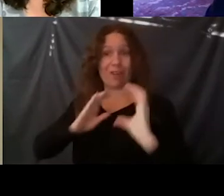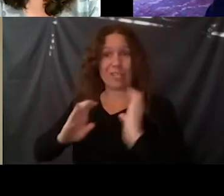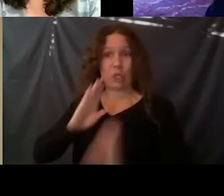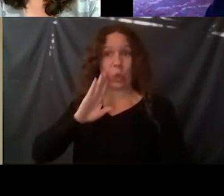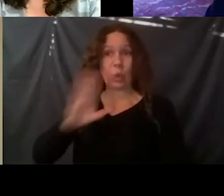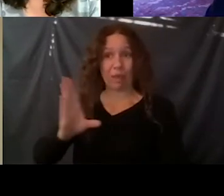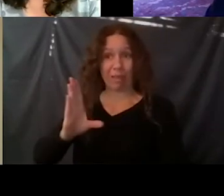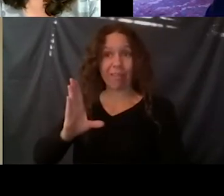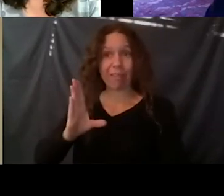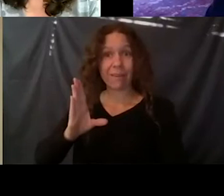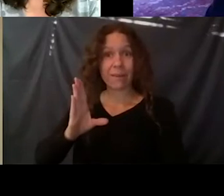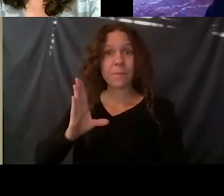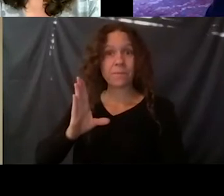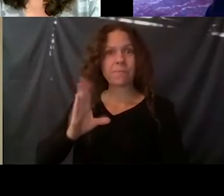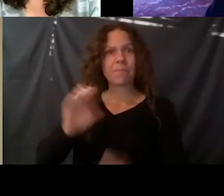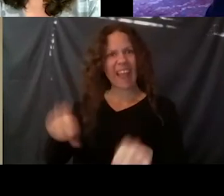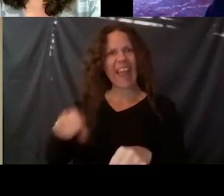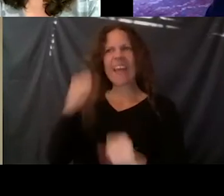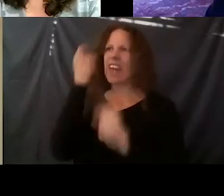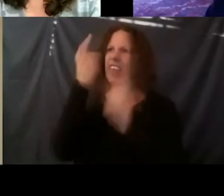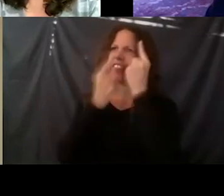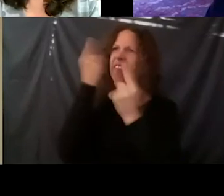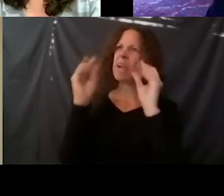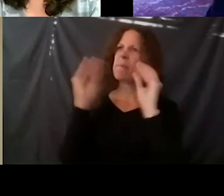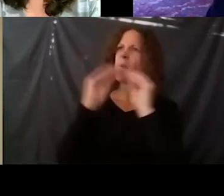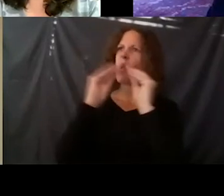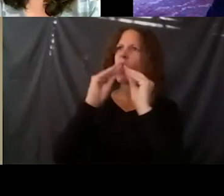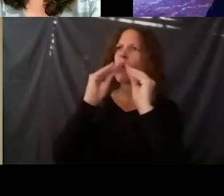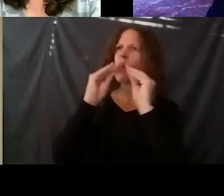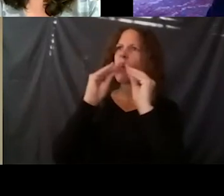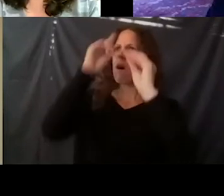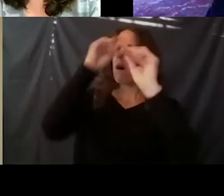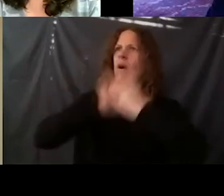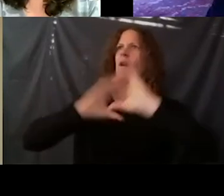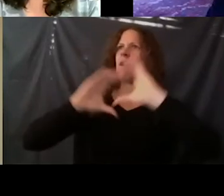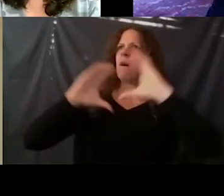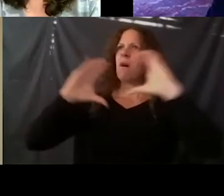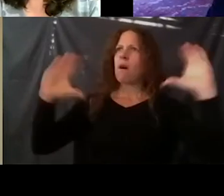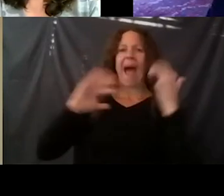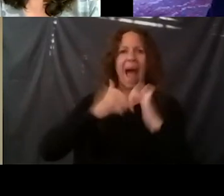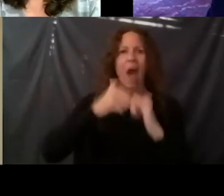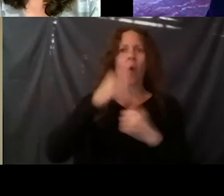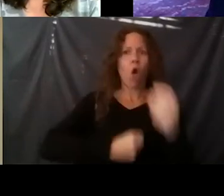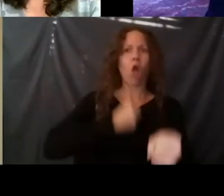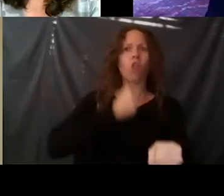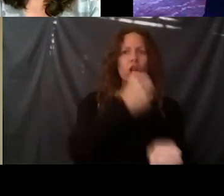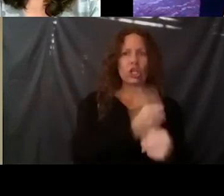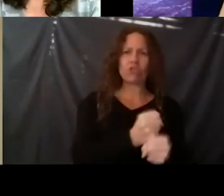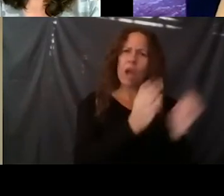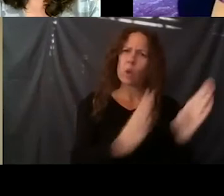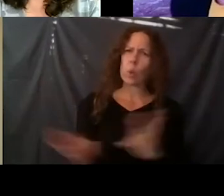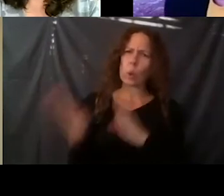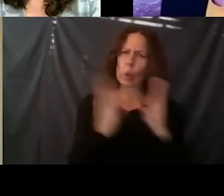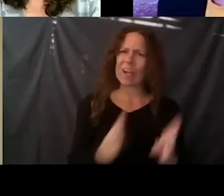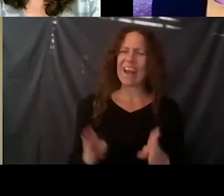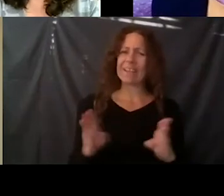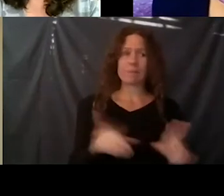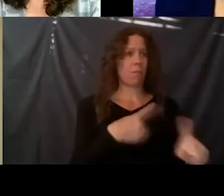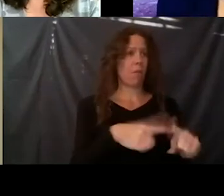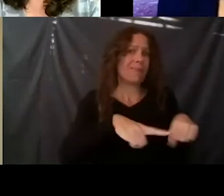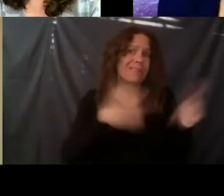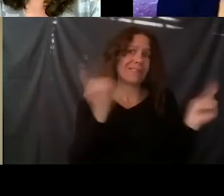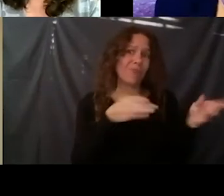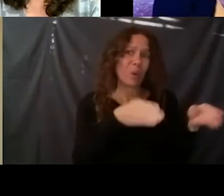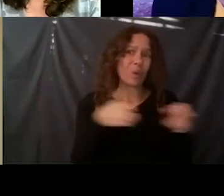think bigger as Democrats at how we can be organizing year-round and organizing differently, but also be very